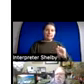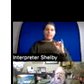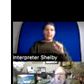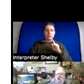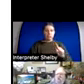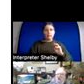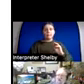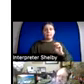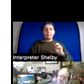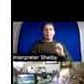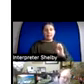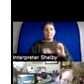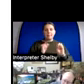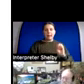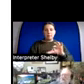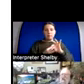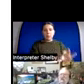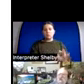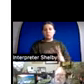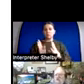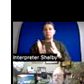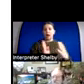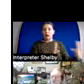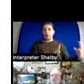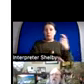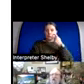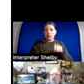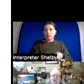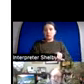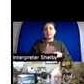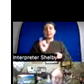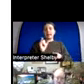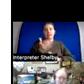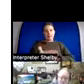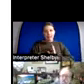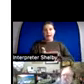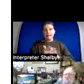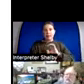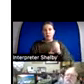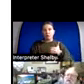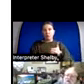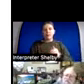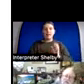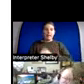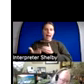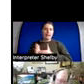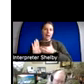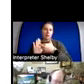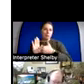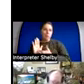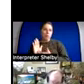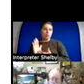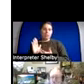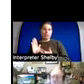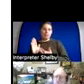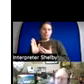on pattern recognition it's almost like it's an anti-culture it's an anti-rules based kind of thing and